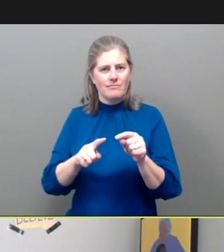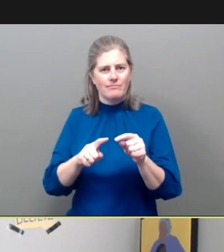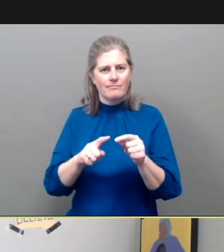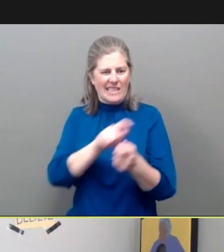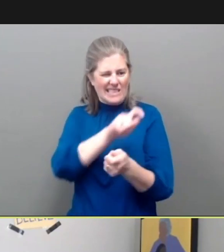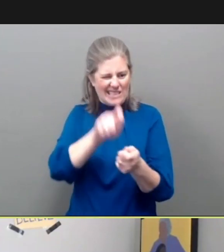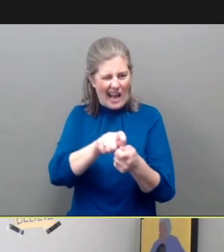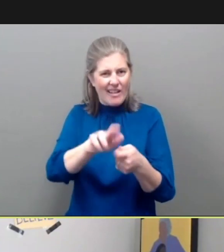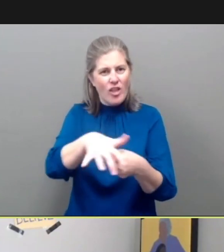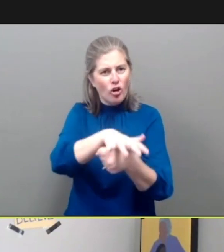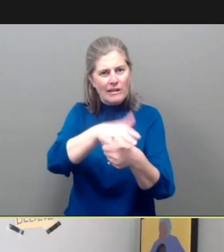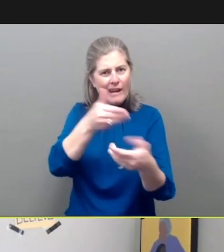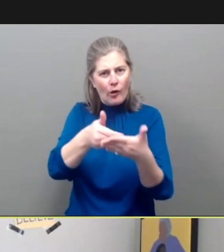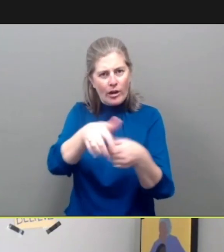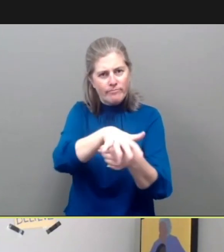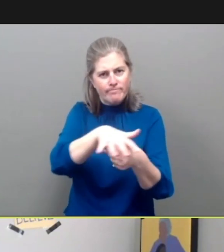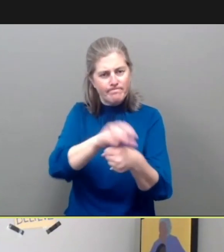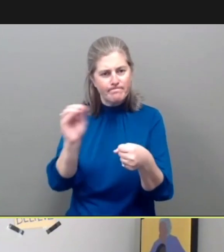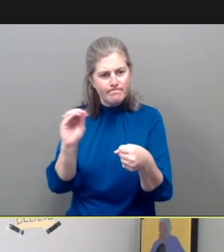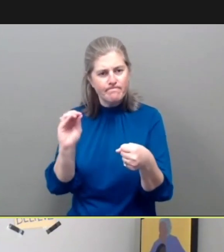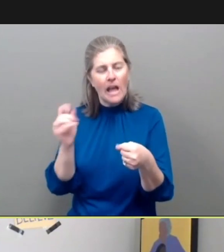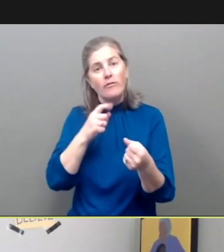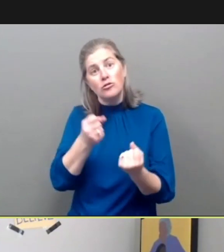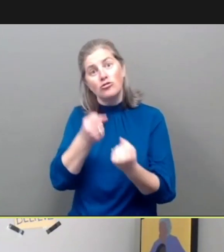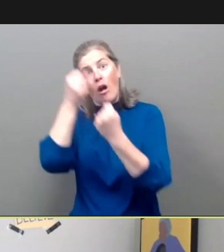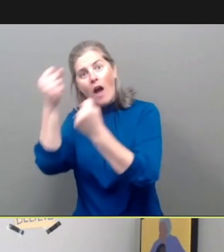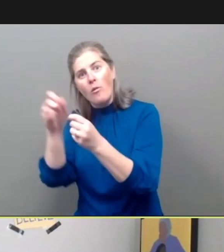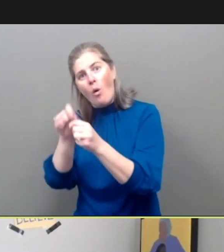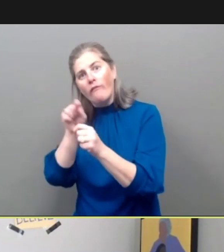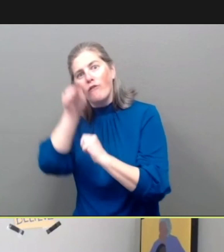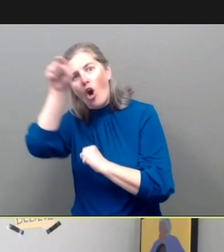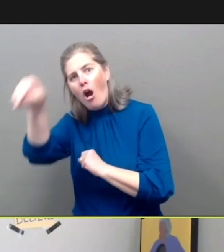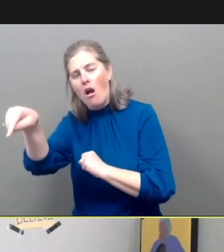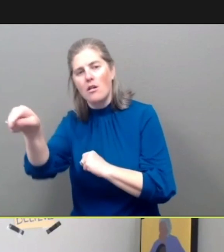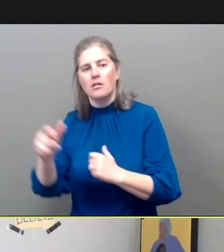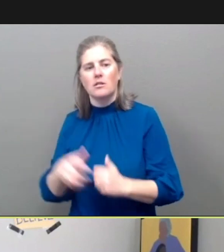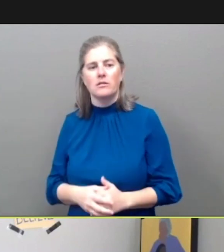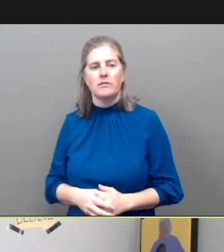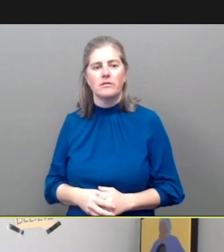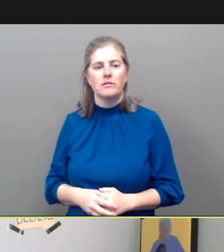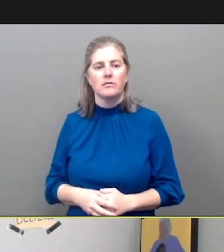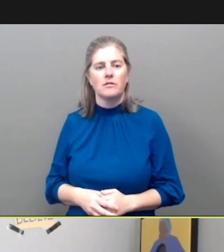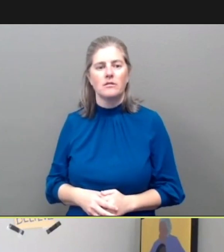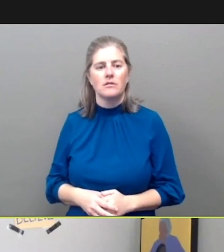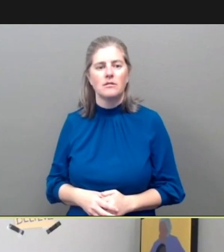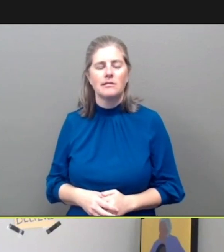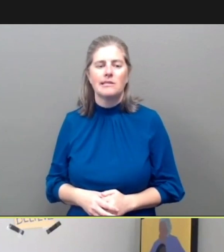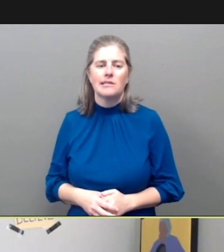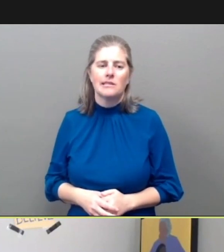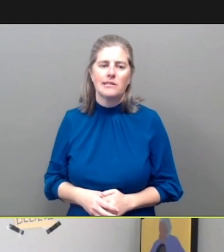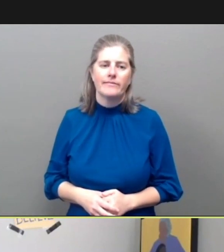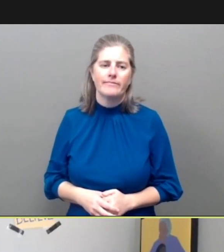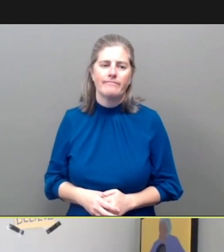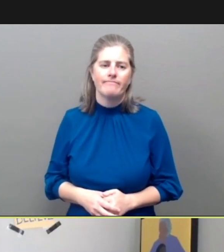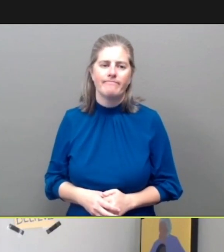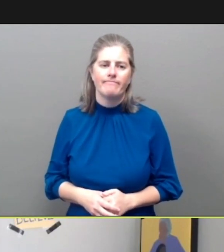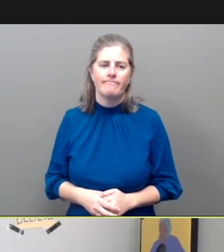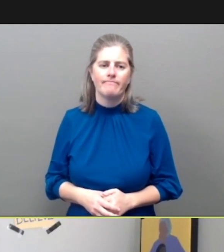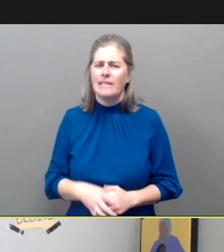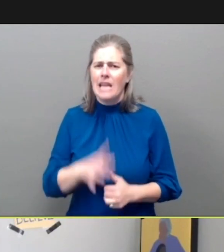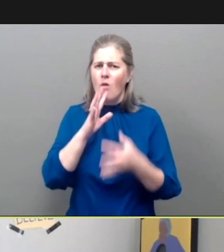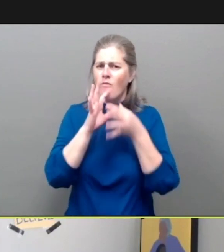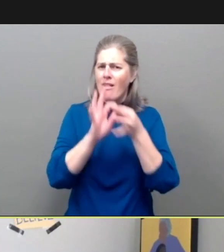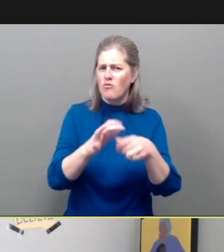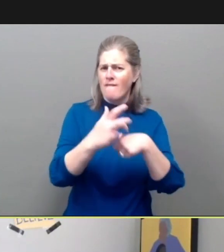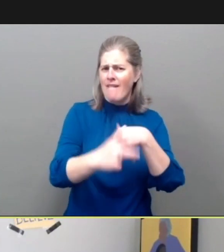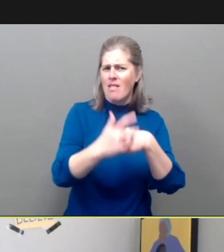exactly in their neighborhood, and they have to go a little bit farther out. It's not, I don't think it's an availability